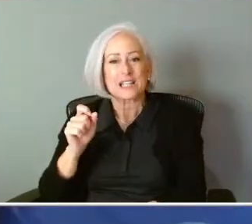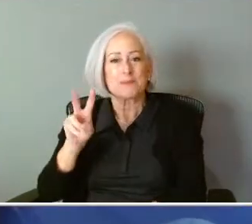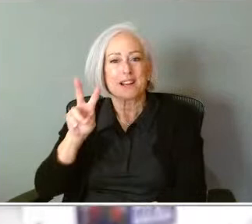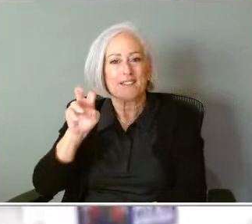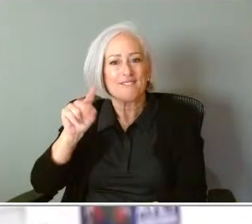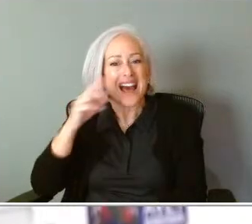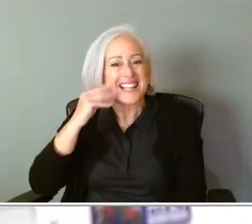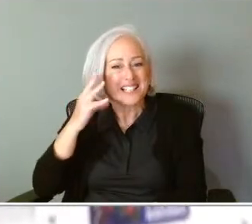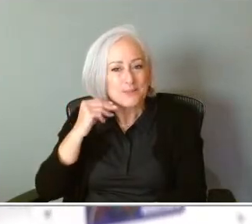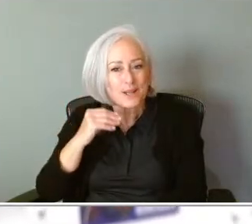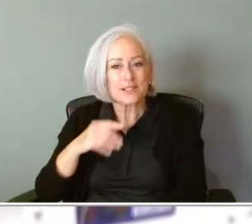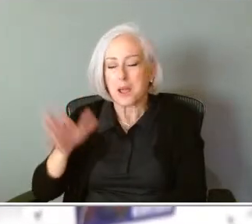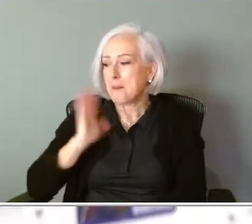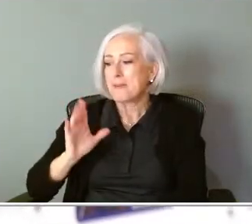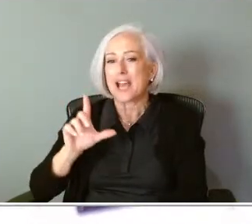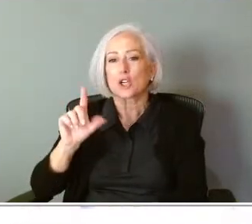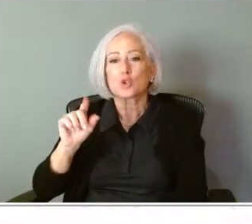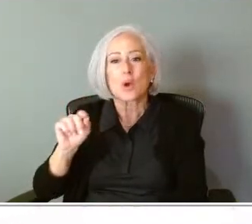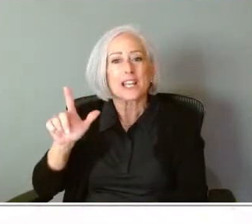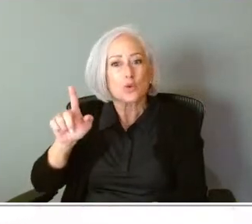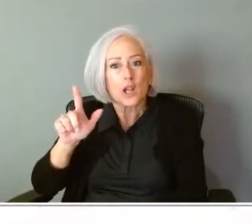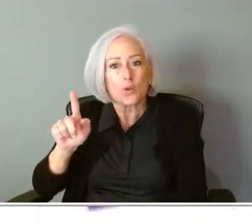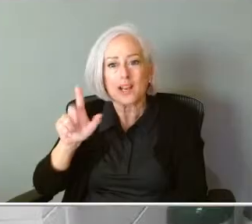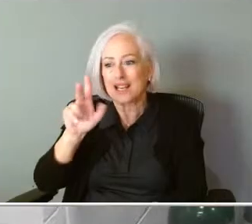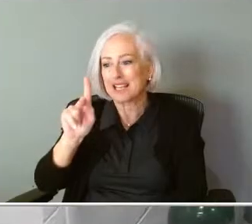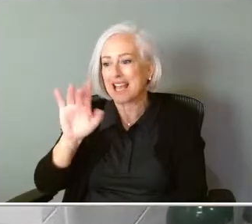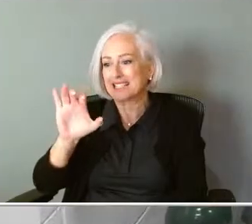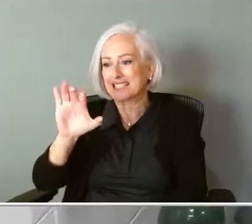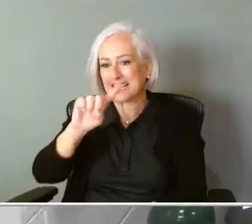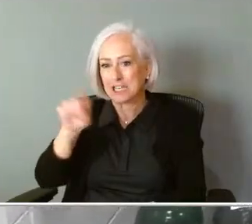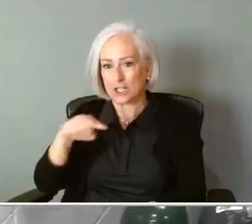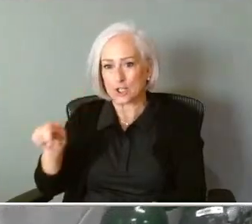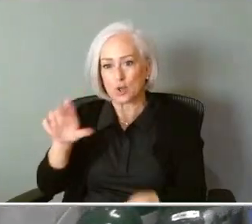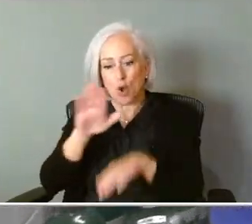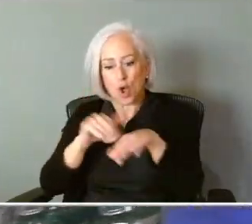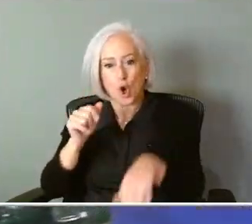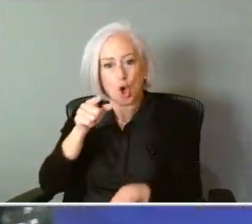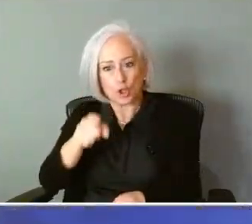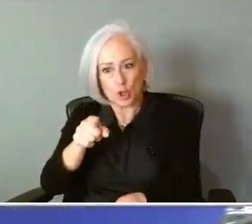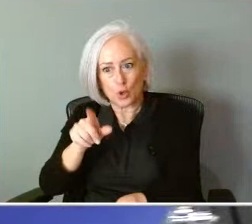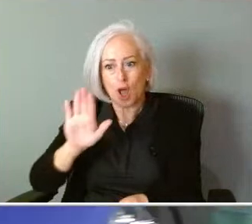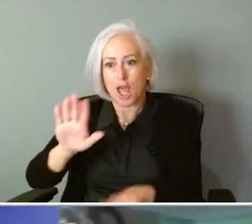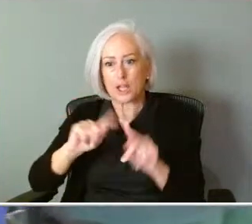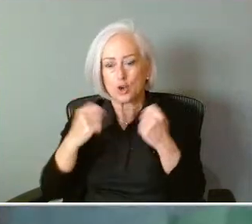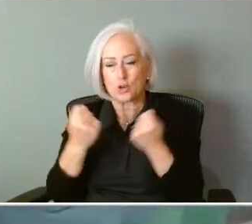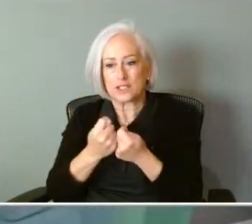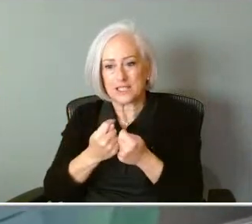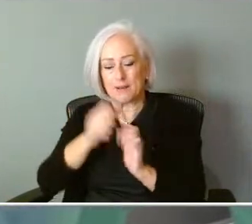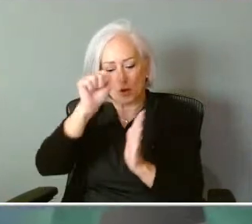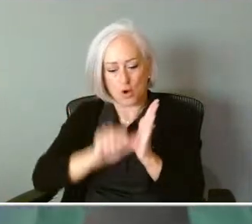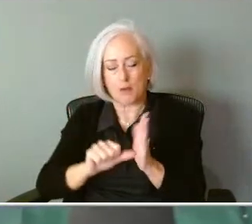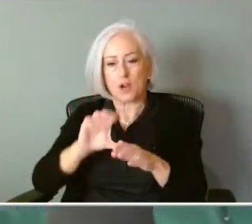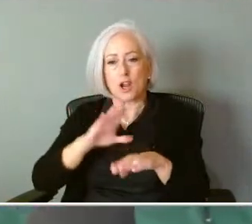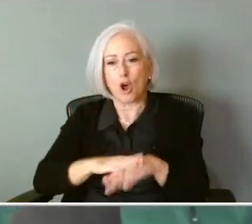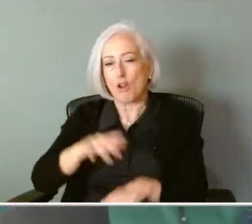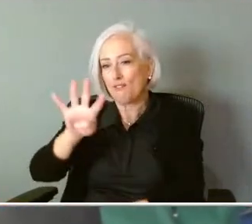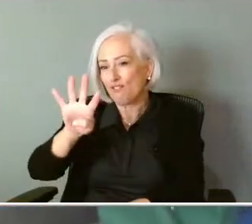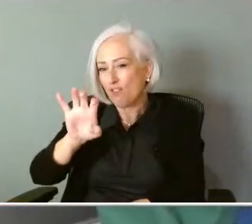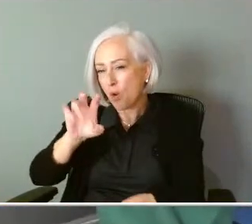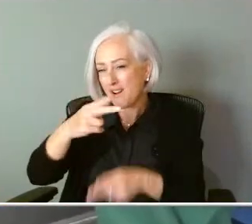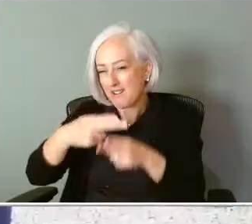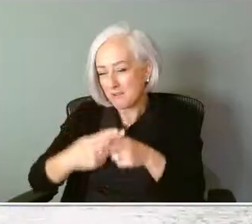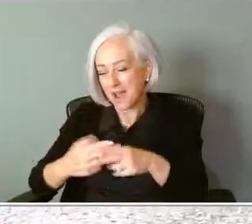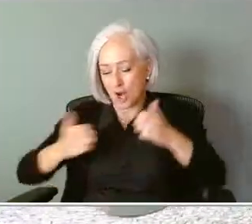back in 2021, the Kansas City Zoo called on you and your team to operate on a 400-pound gorilla. The gorilla's